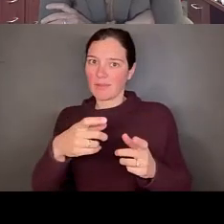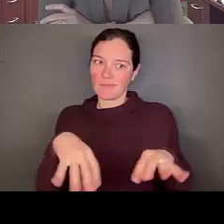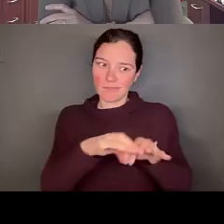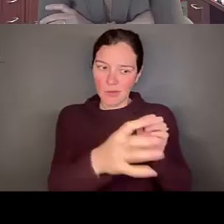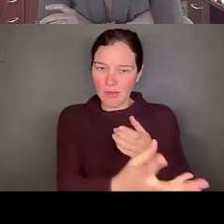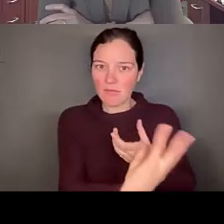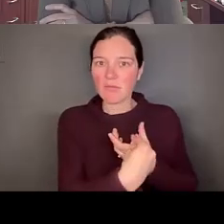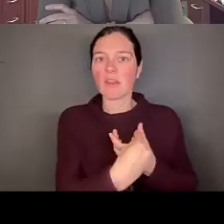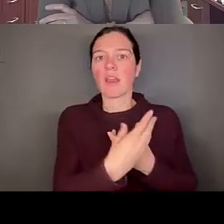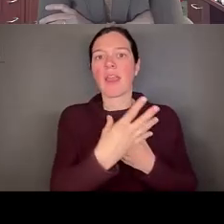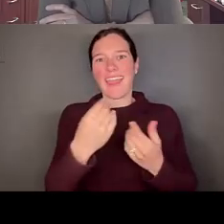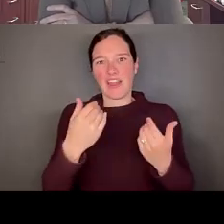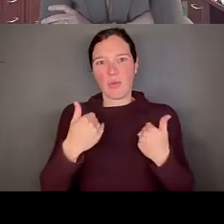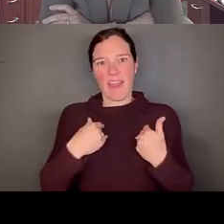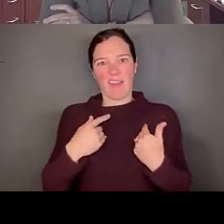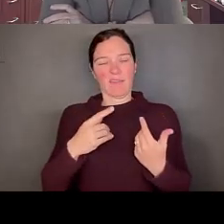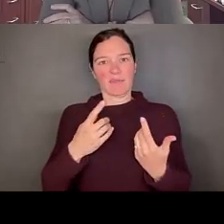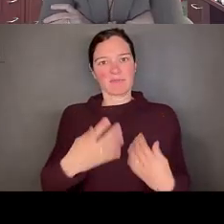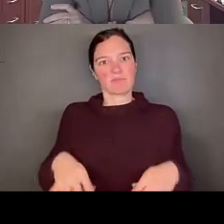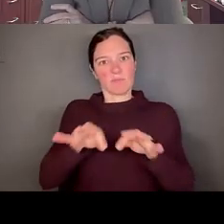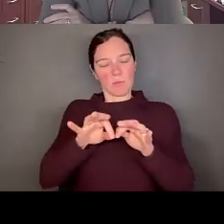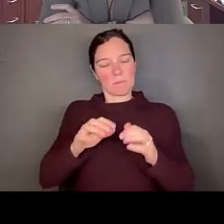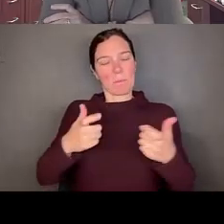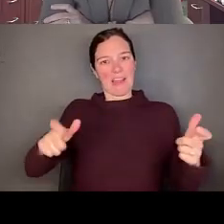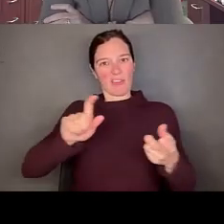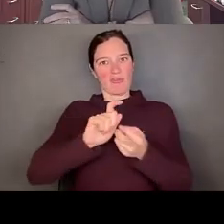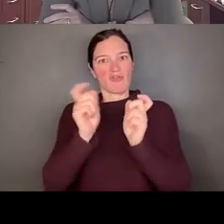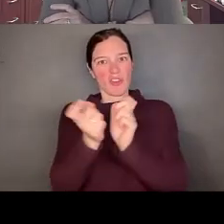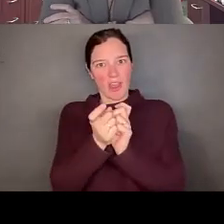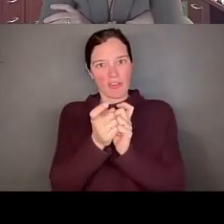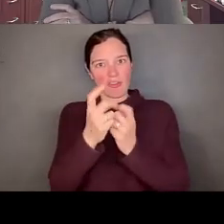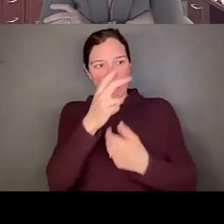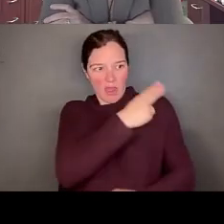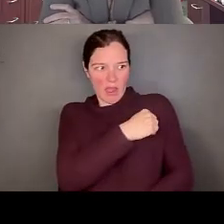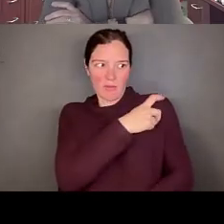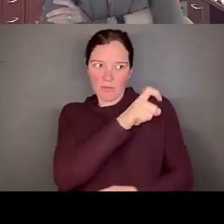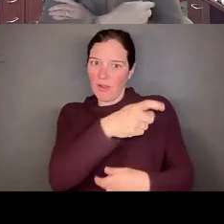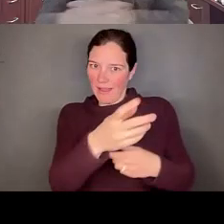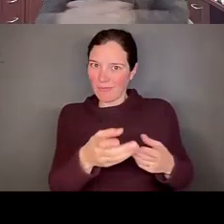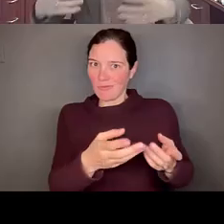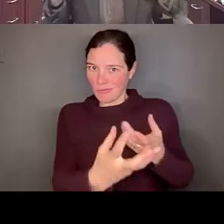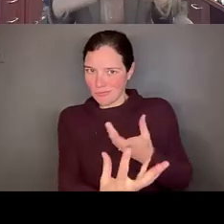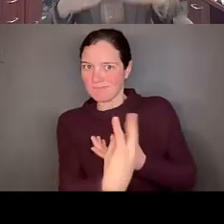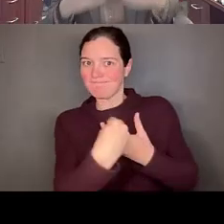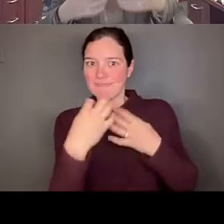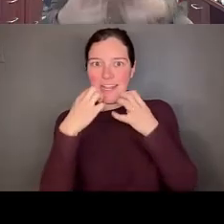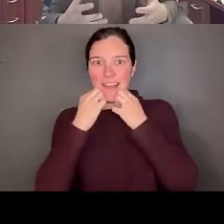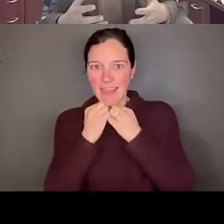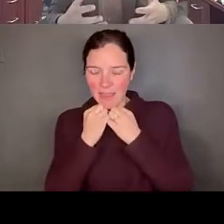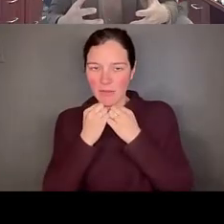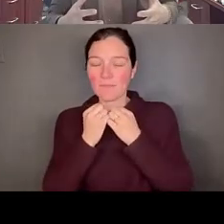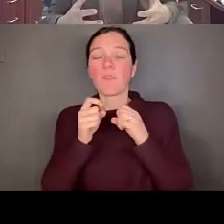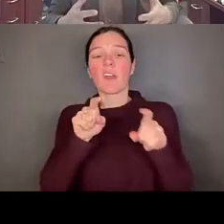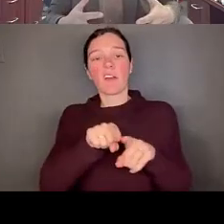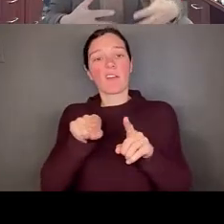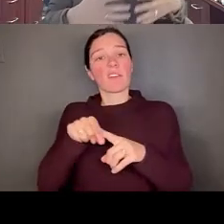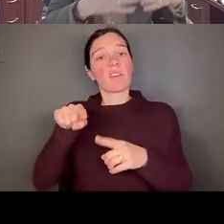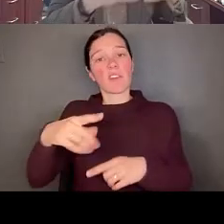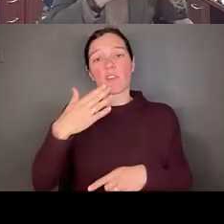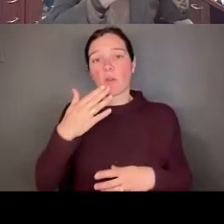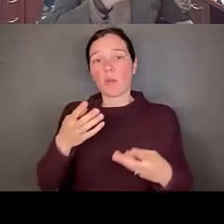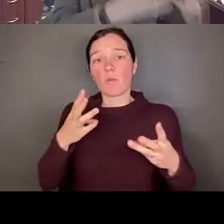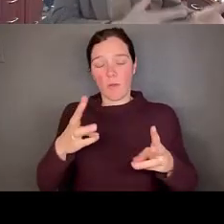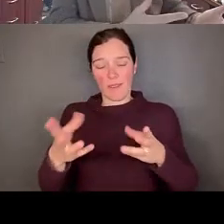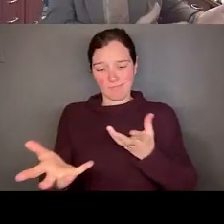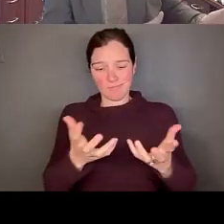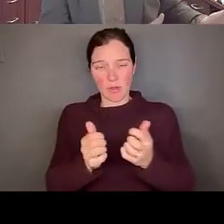And to drive meaningful results, we need the hospital's engagements. It also is a really great way to engage with hospitals